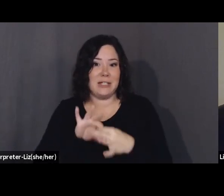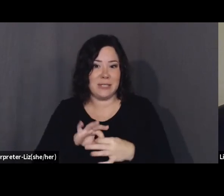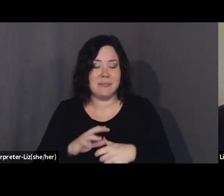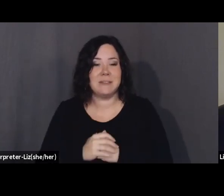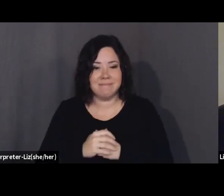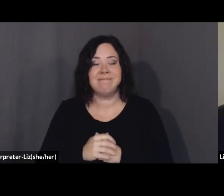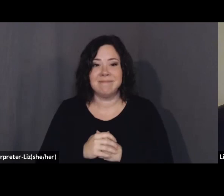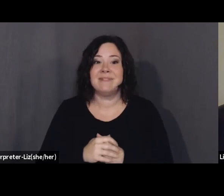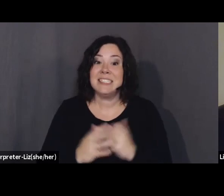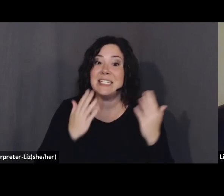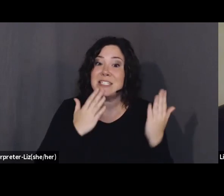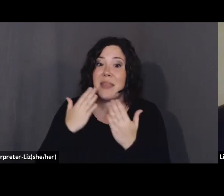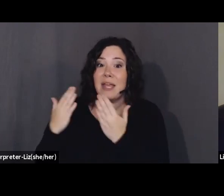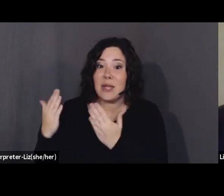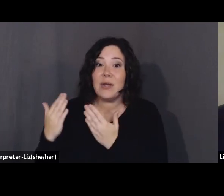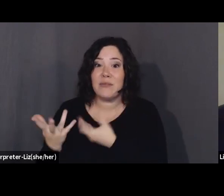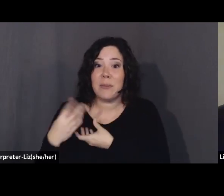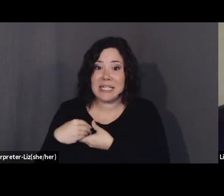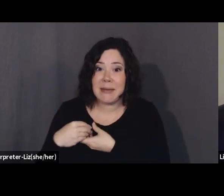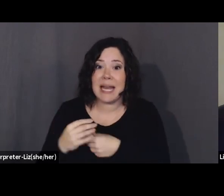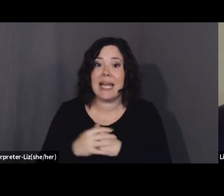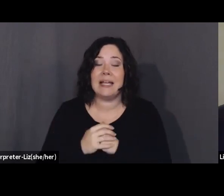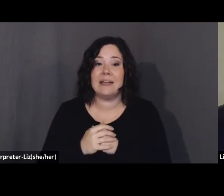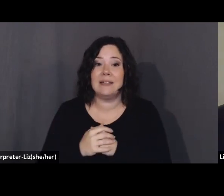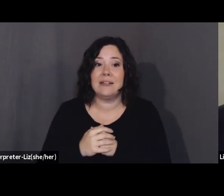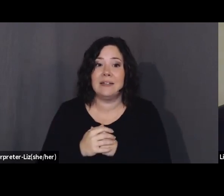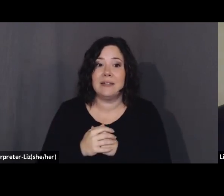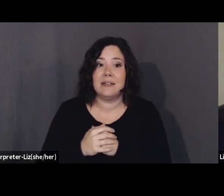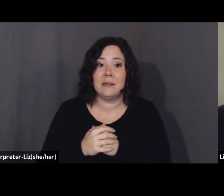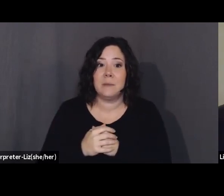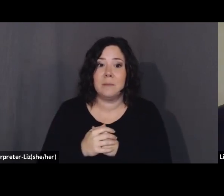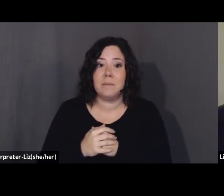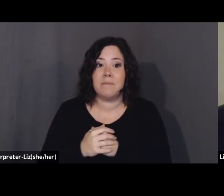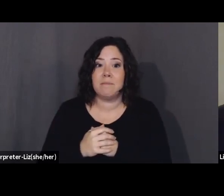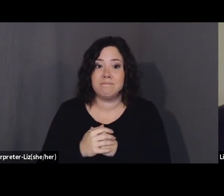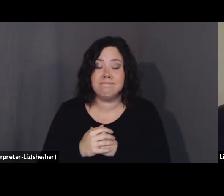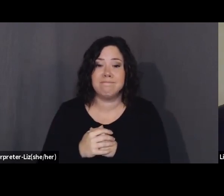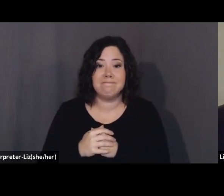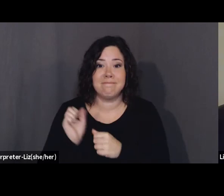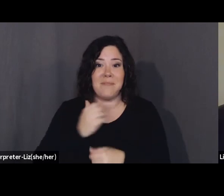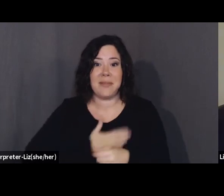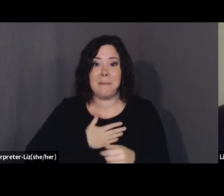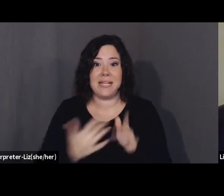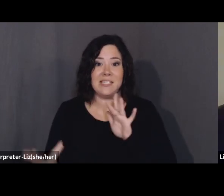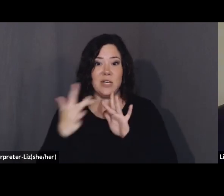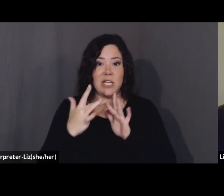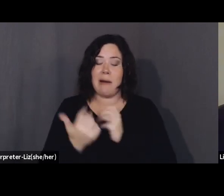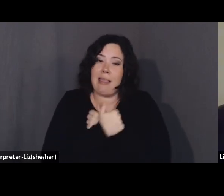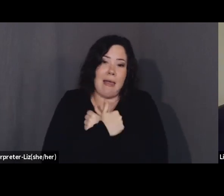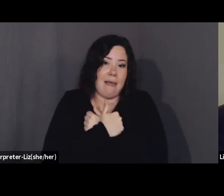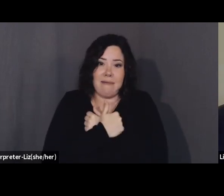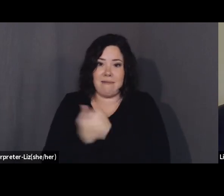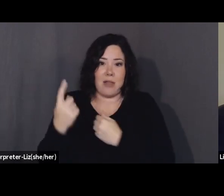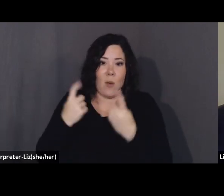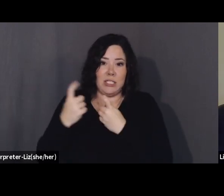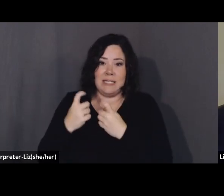yes, thank everyone for participating, and yeah, please reach out. I love getting questions and